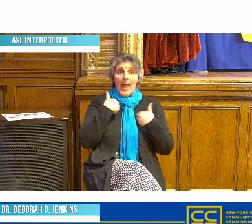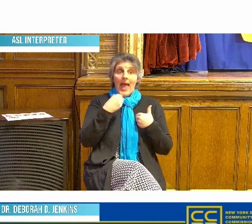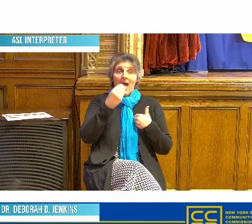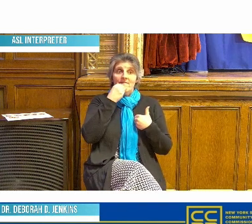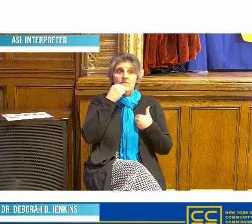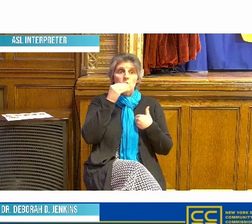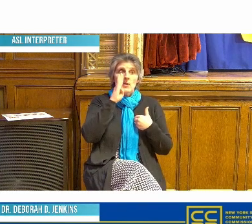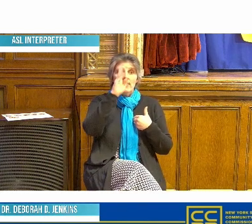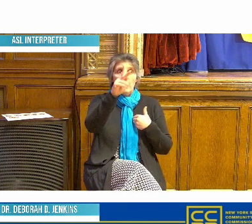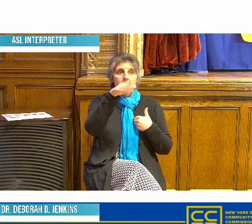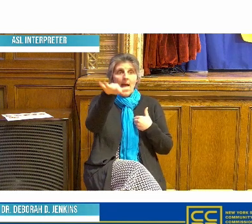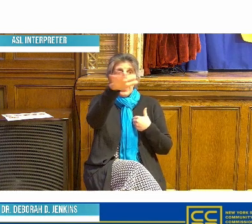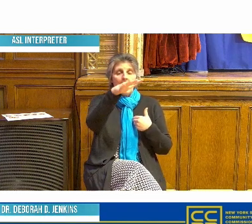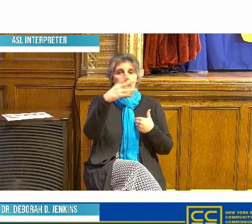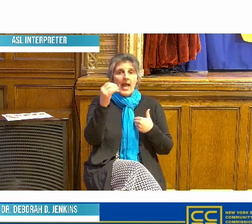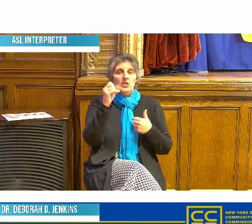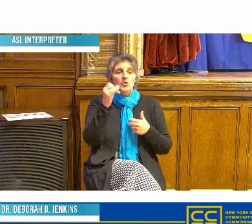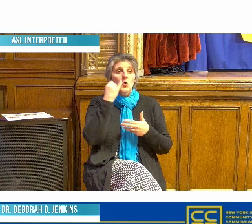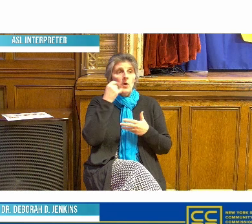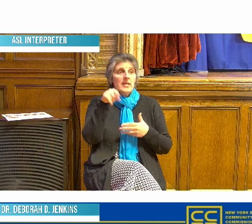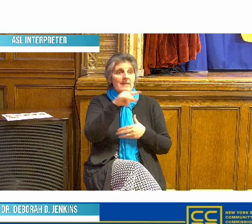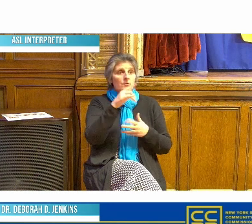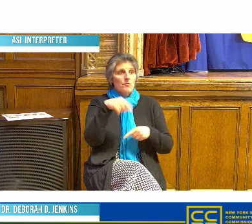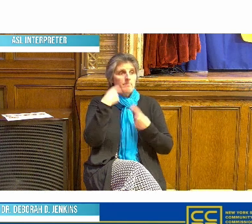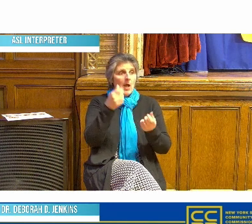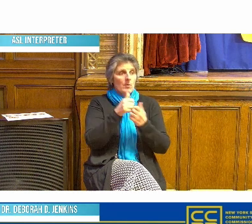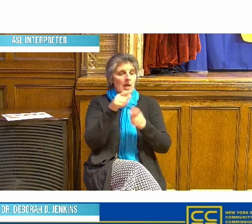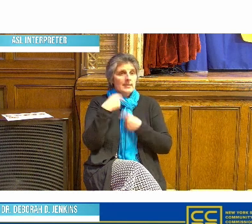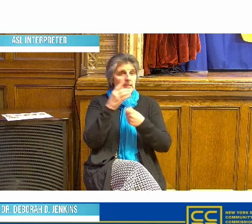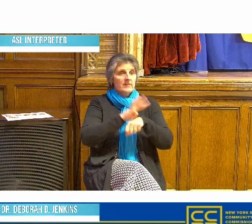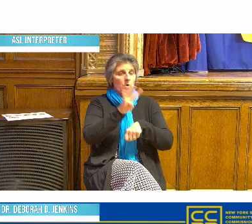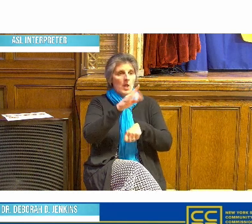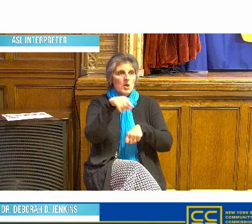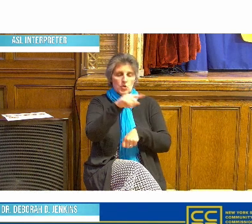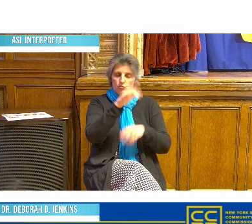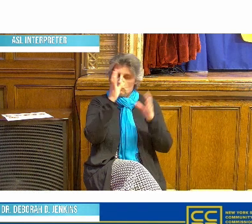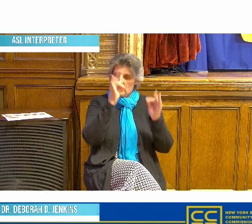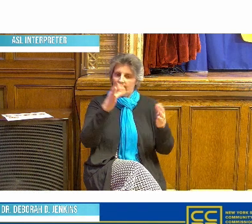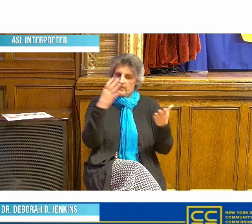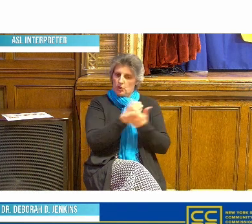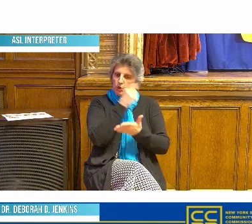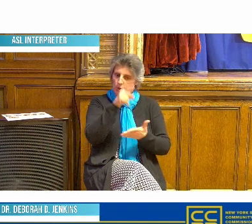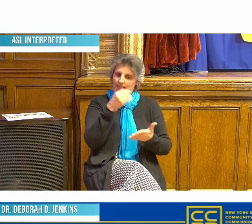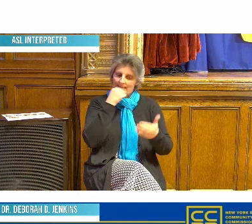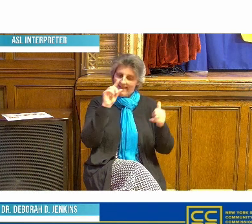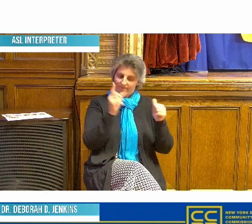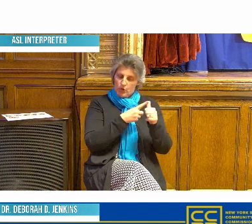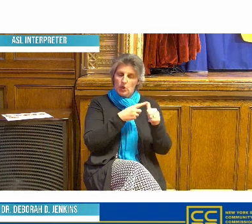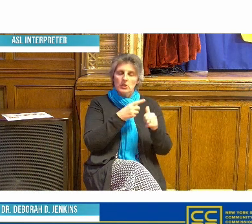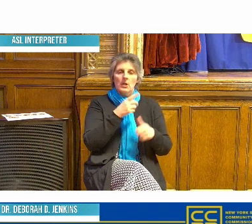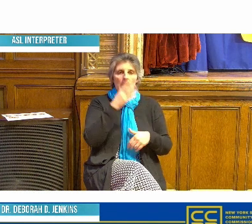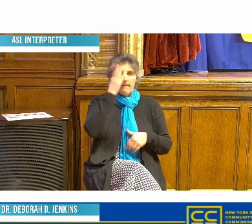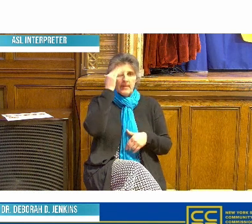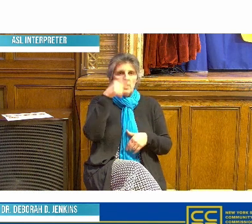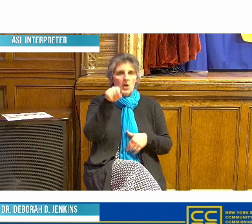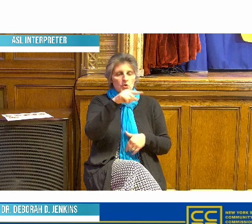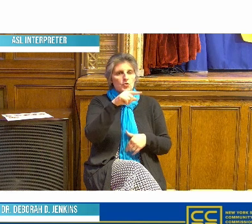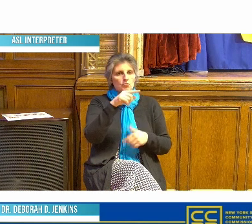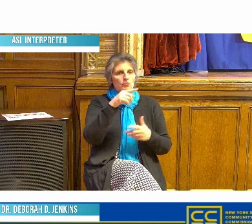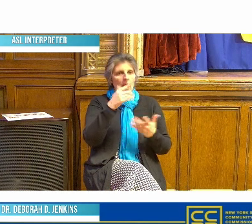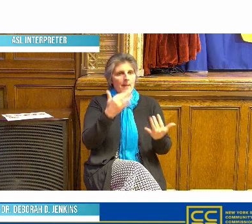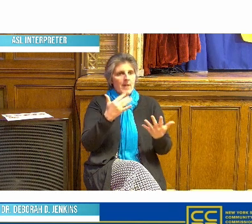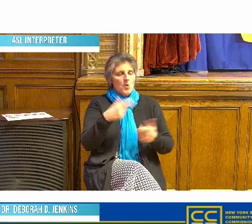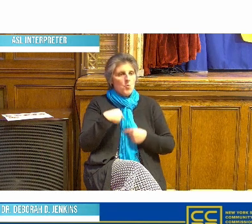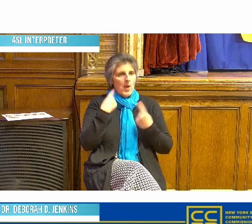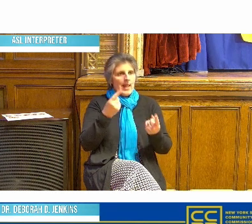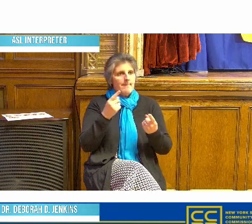in the back, and so if you've been with us since 4 o'clock, you certainly deserve to eat first because you waited